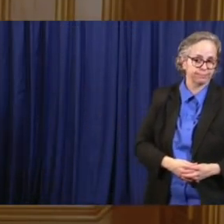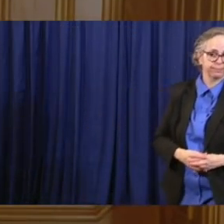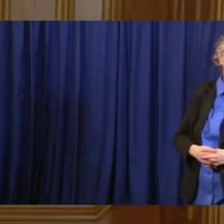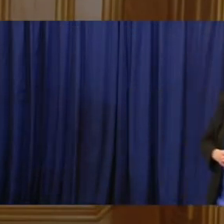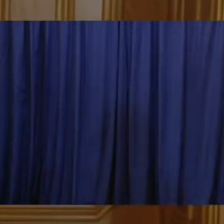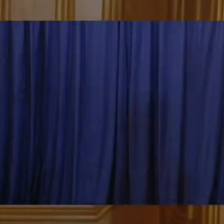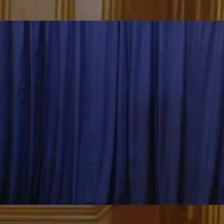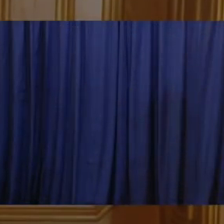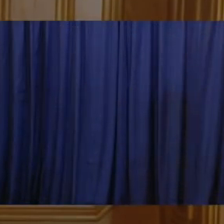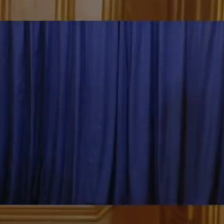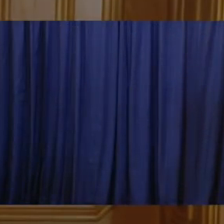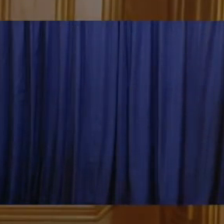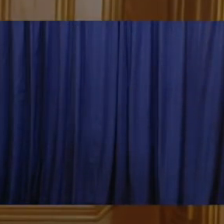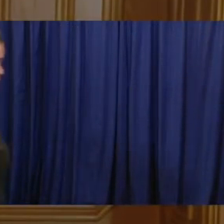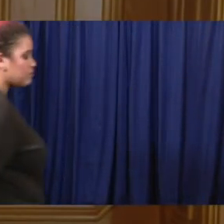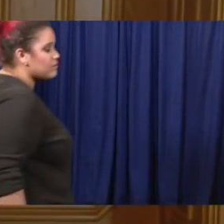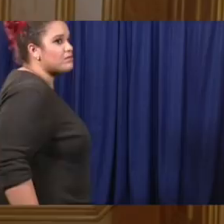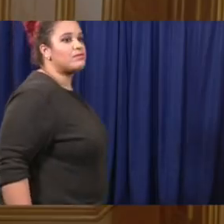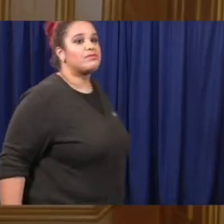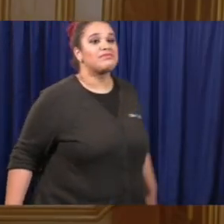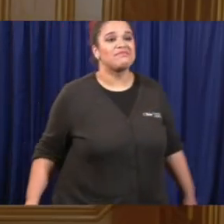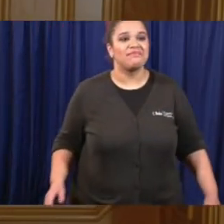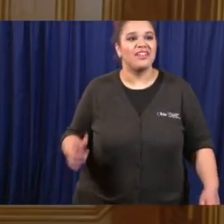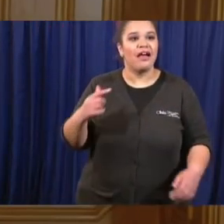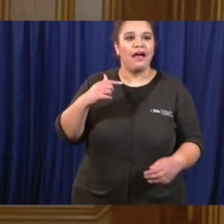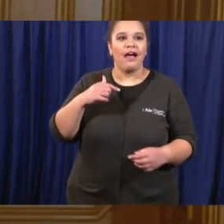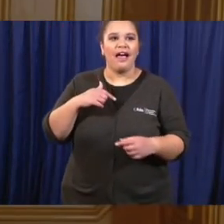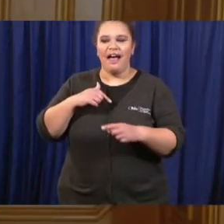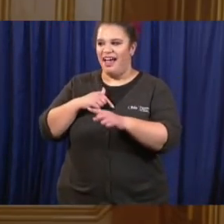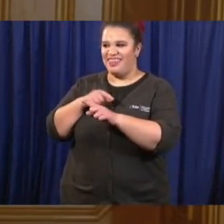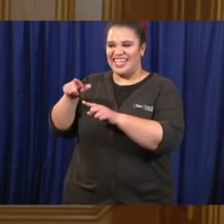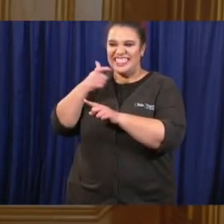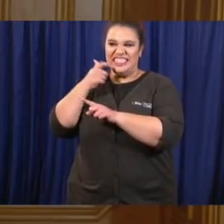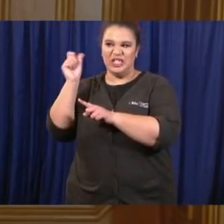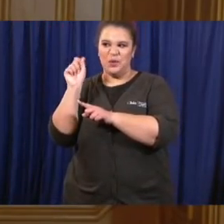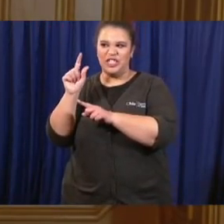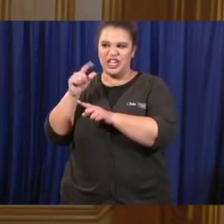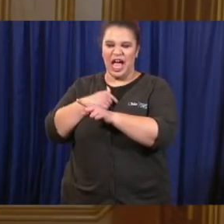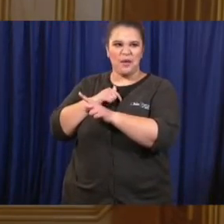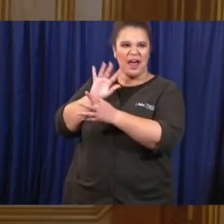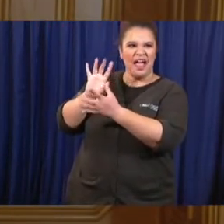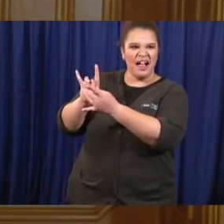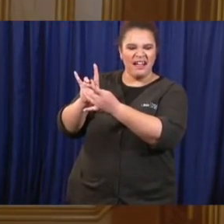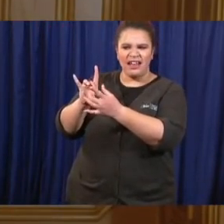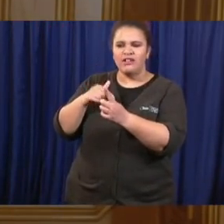We had a quick question about timetable, a follow-up for that.